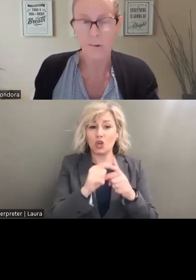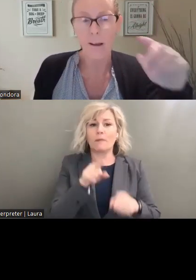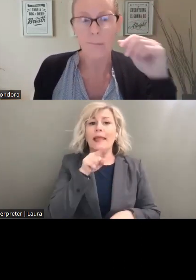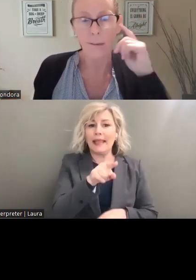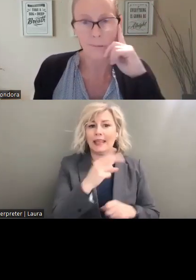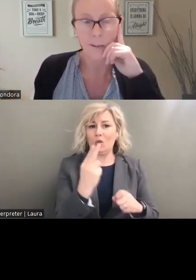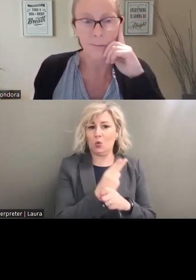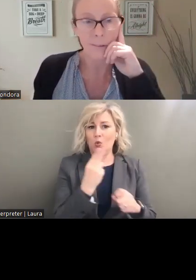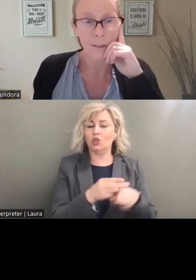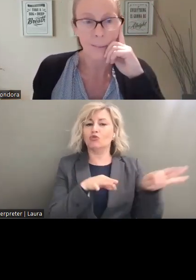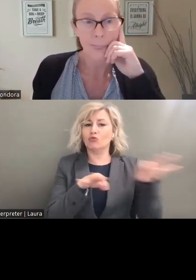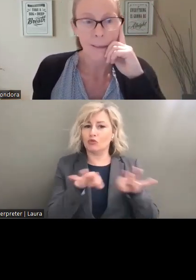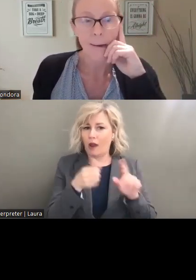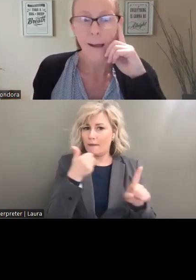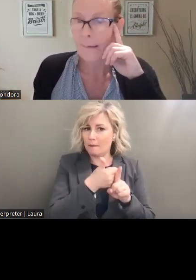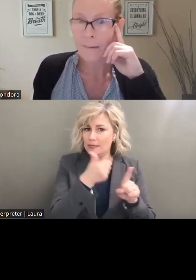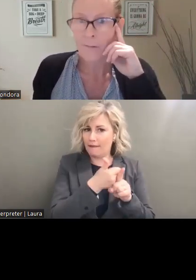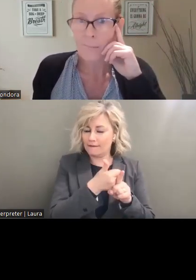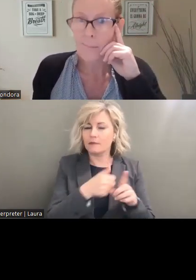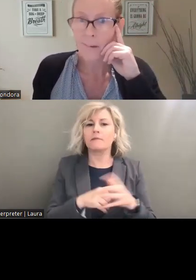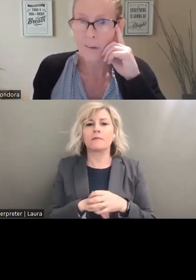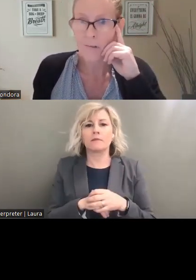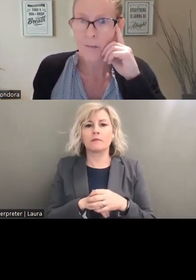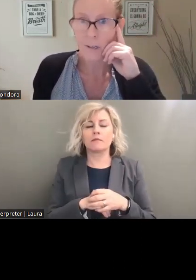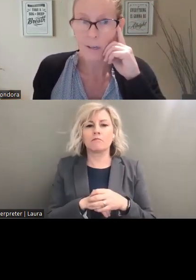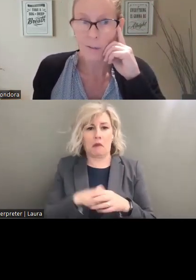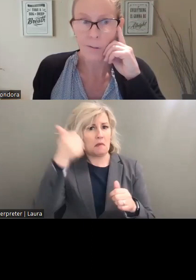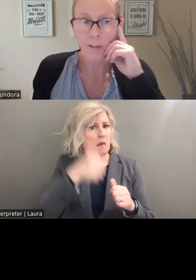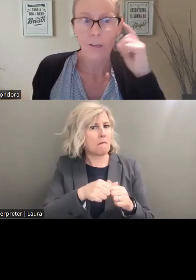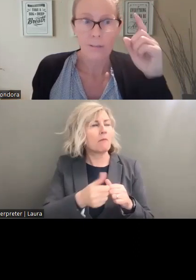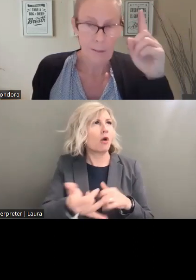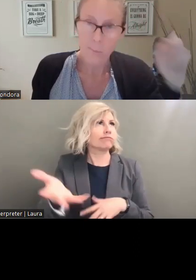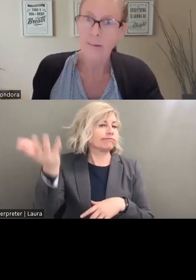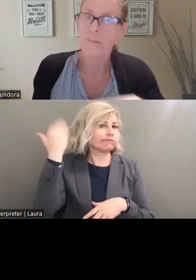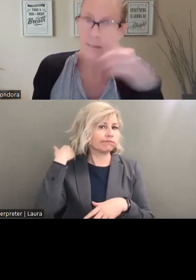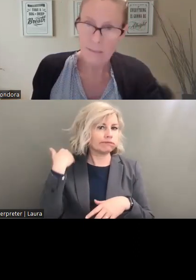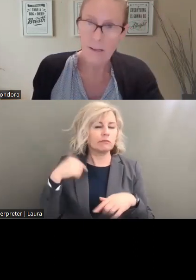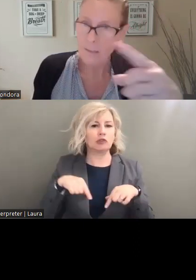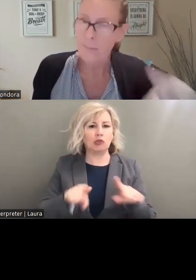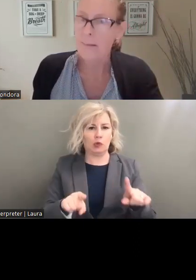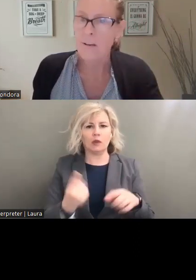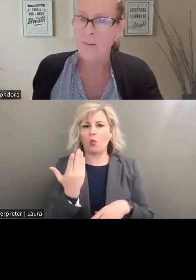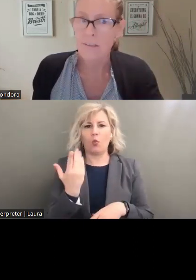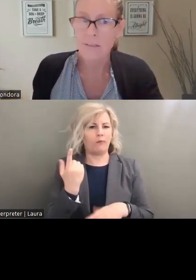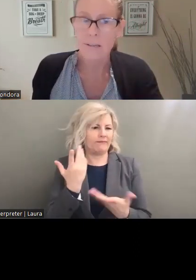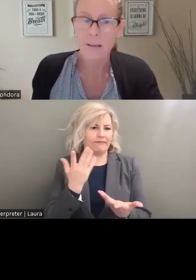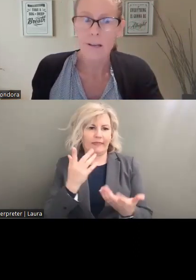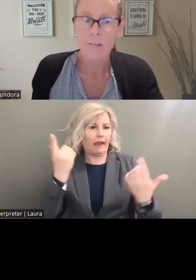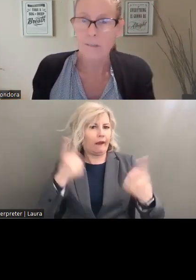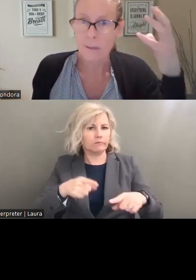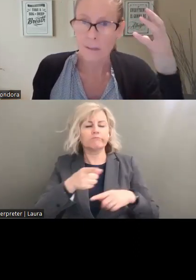to describe himself. And I can remember years ago during one of his